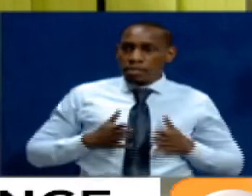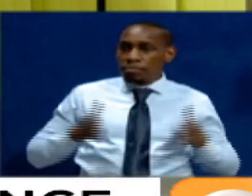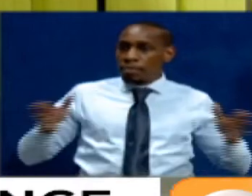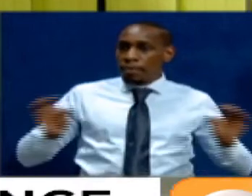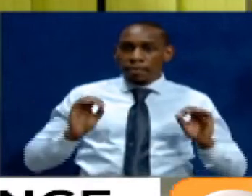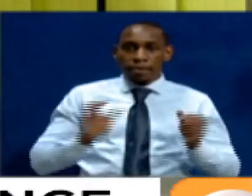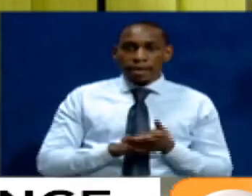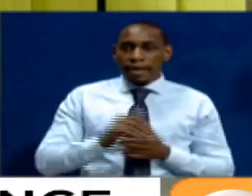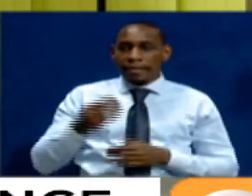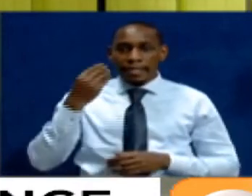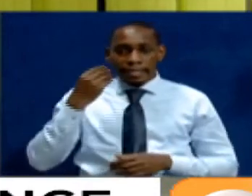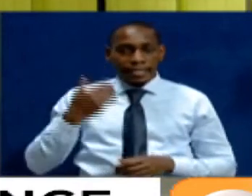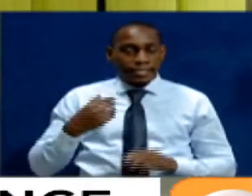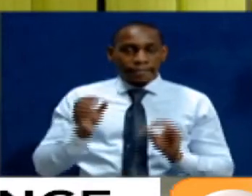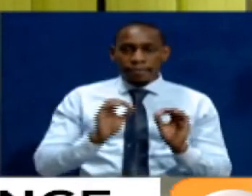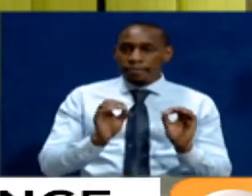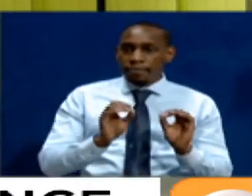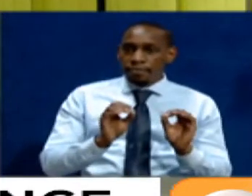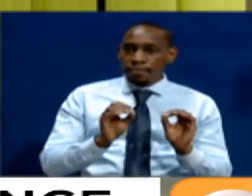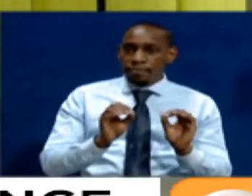any comorbidities,